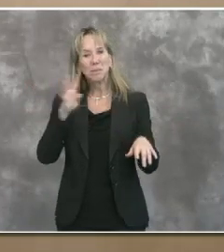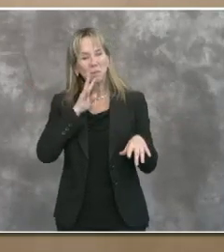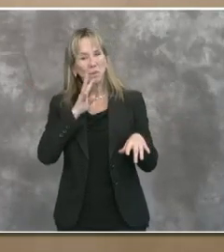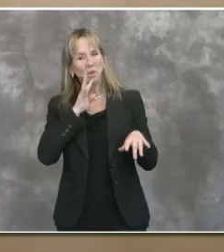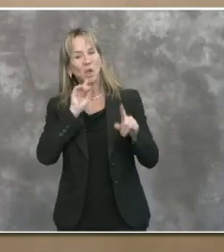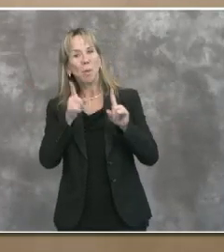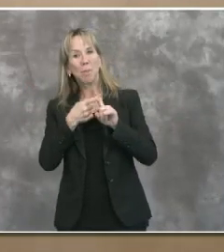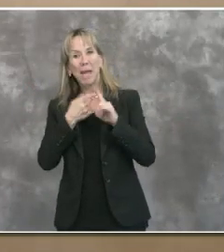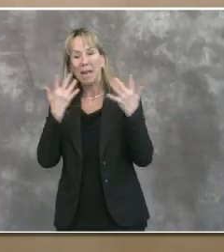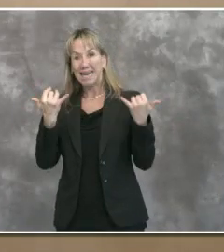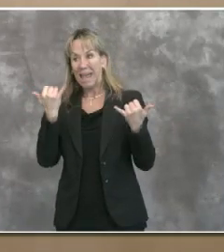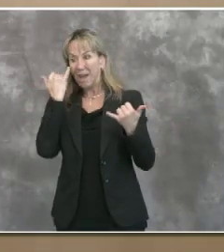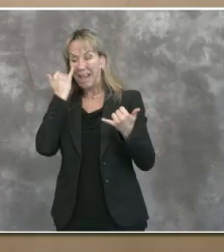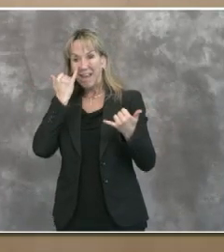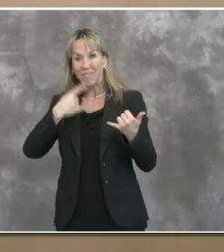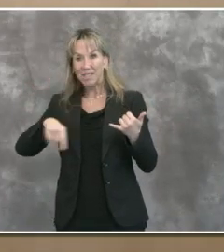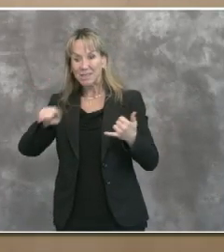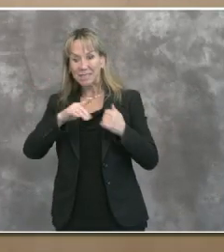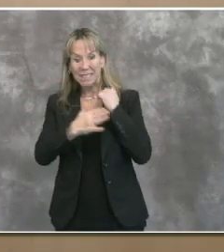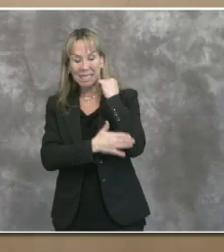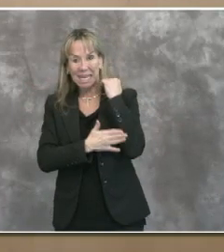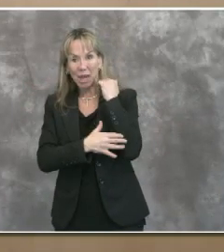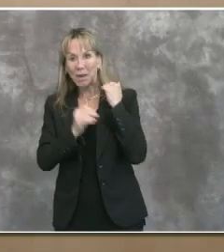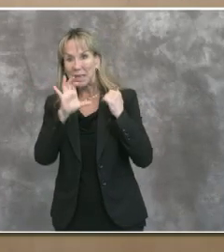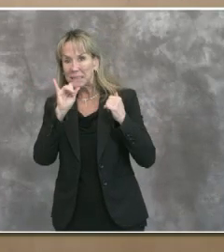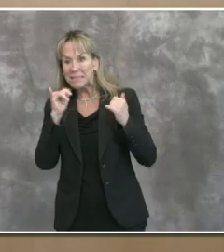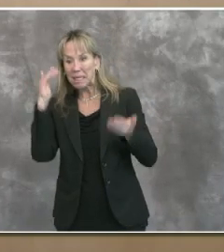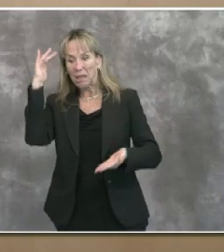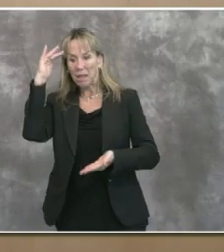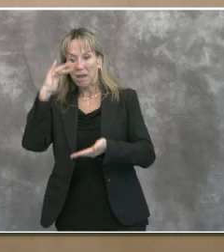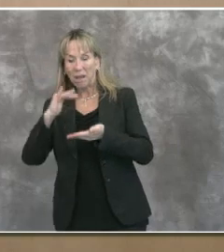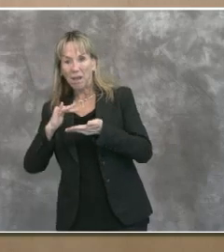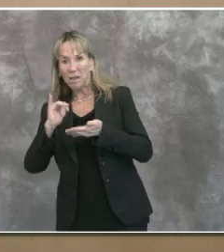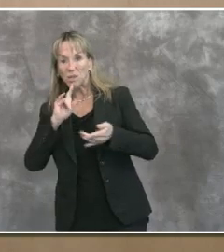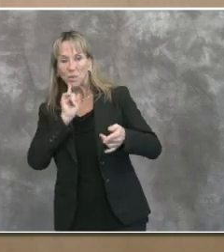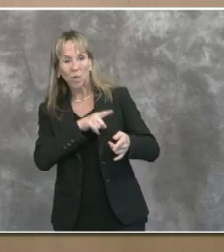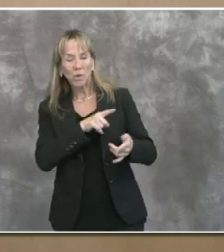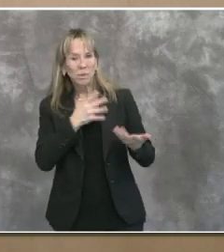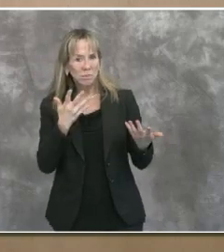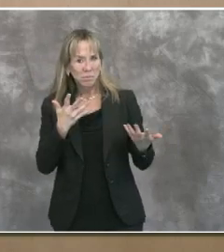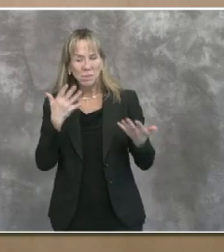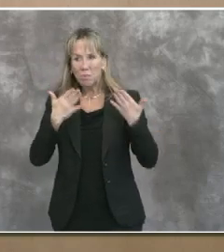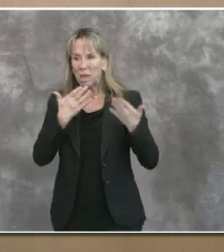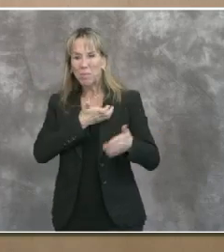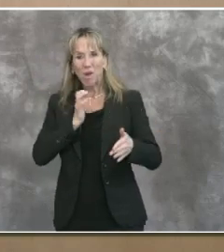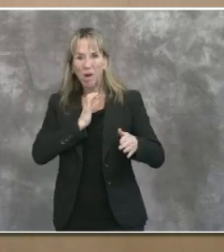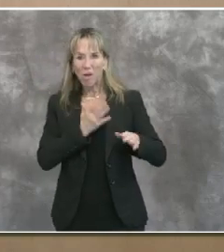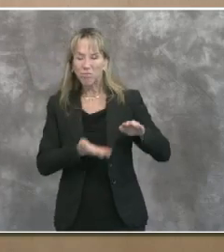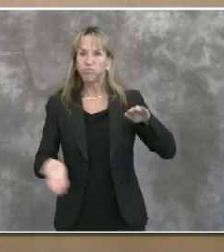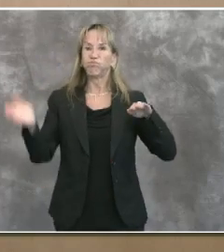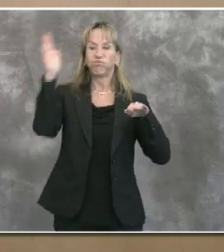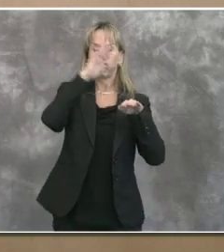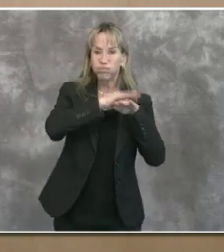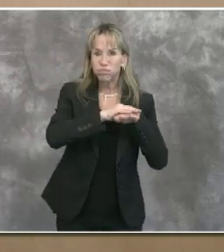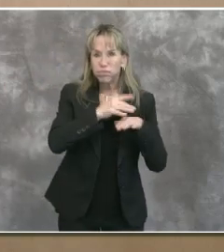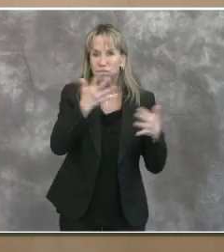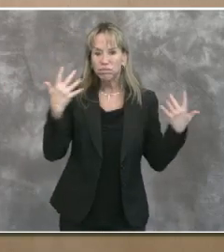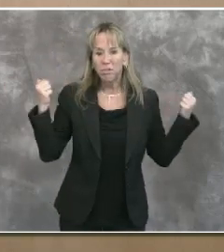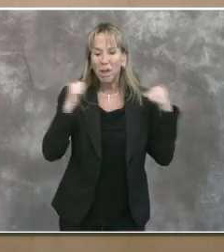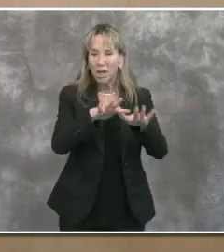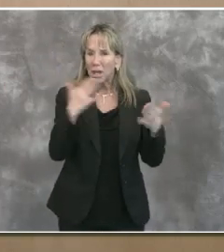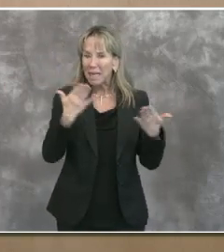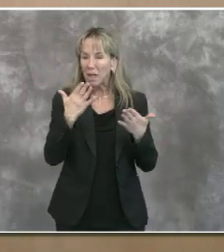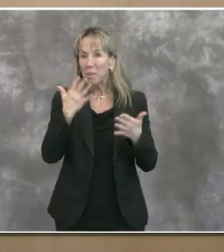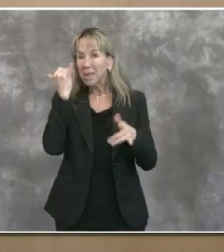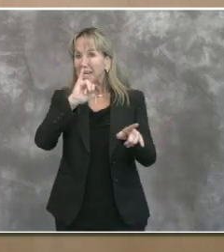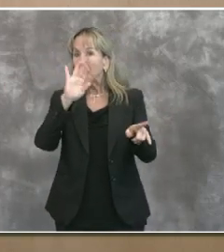health system. As a border city, and considering that our neighbors in Baja California are not as successful in flattening the curve,